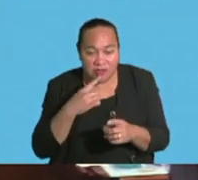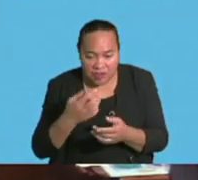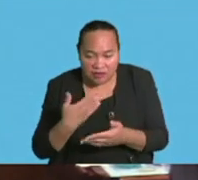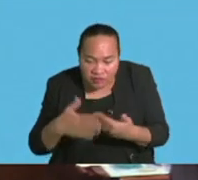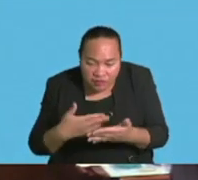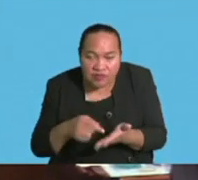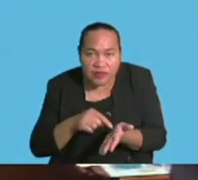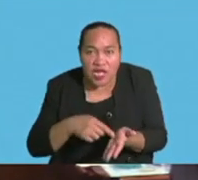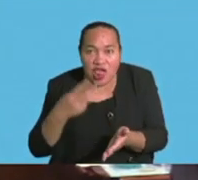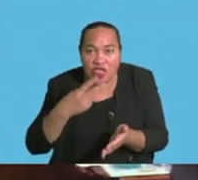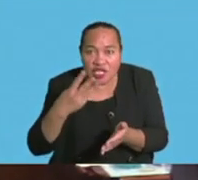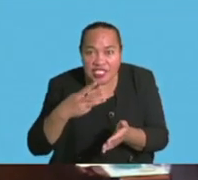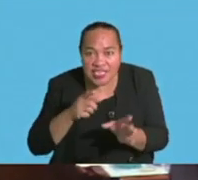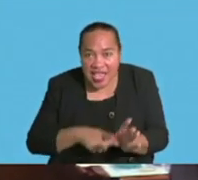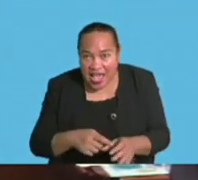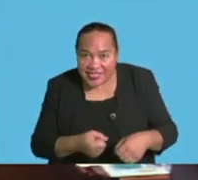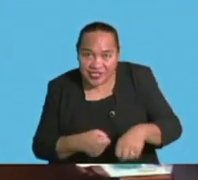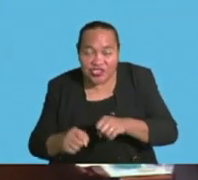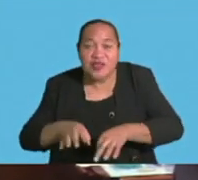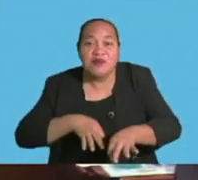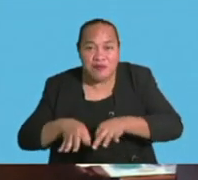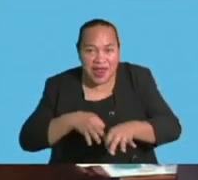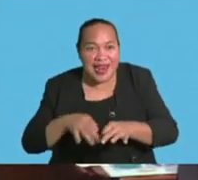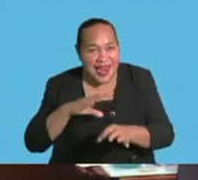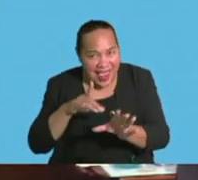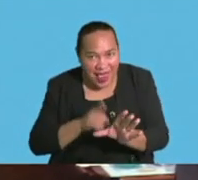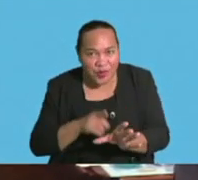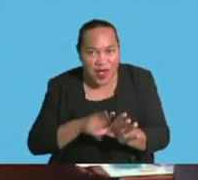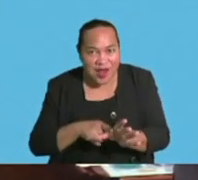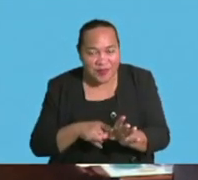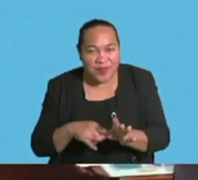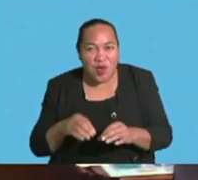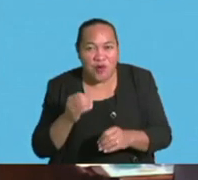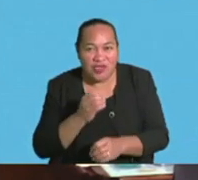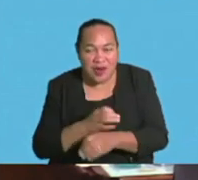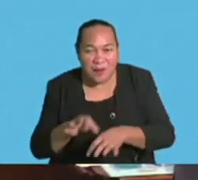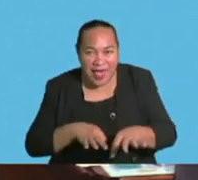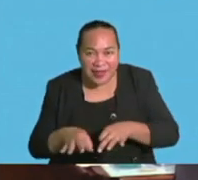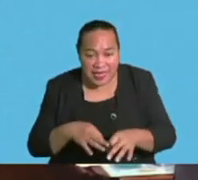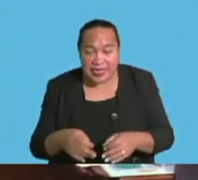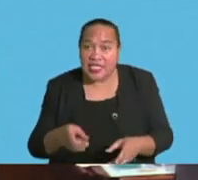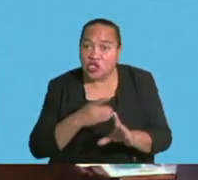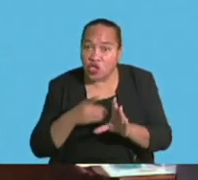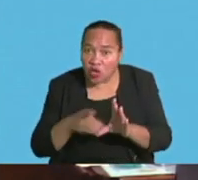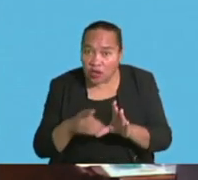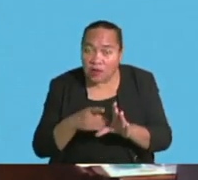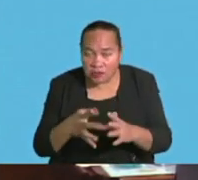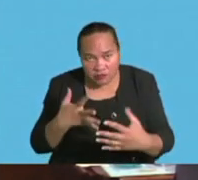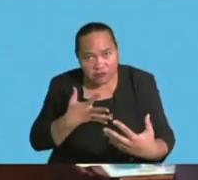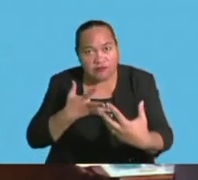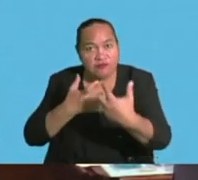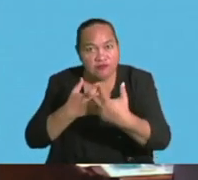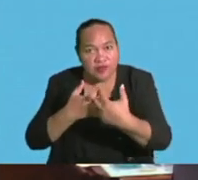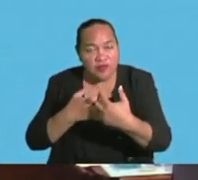its 13-year strategic plan and annual operational plans. These corporate documents are aligned to Fiji's 5-year